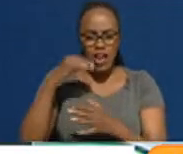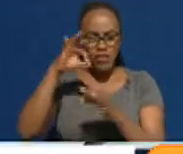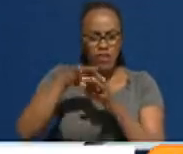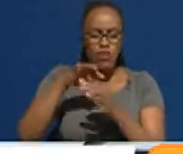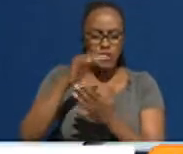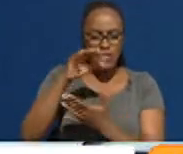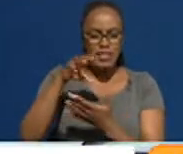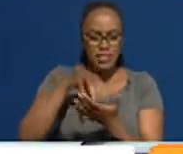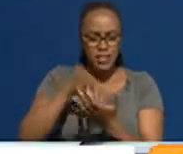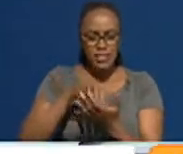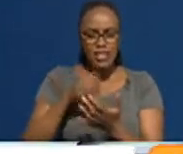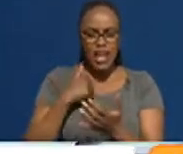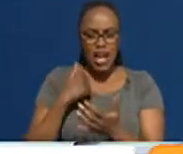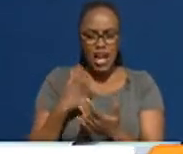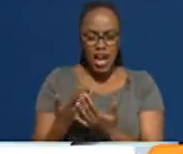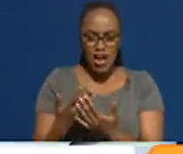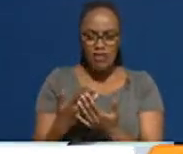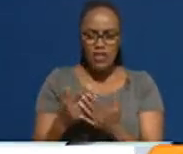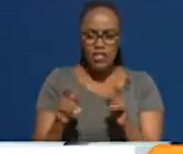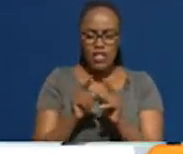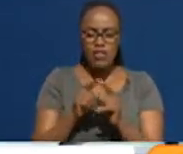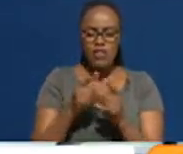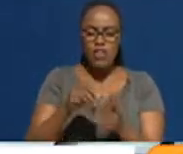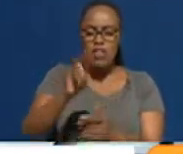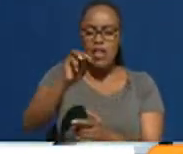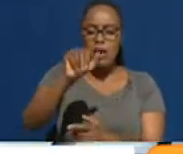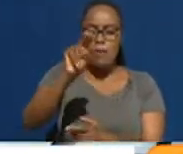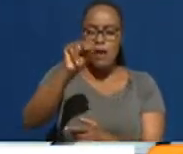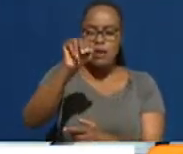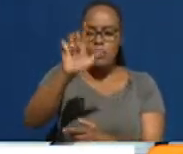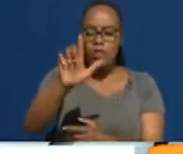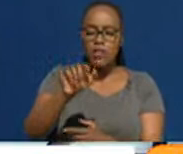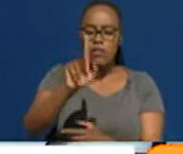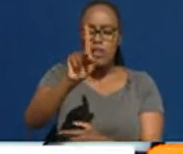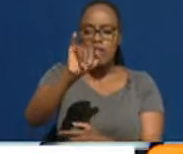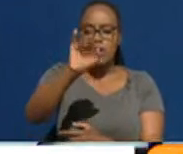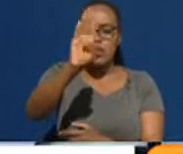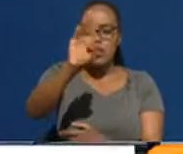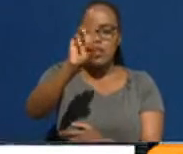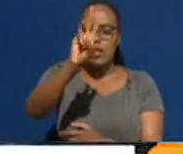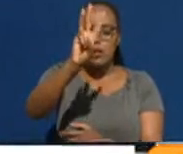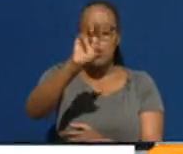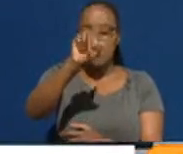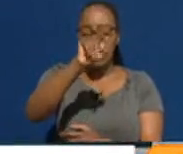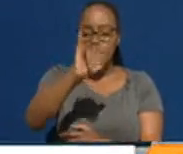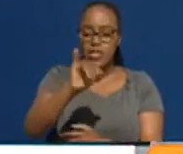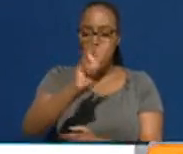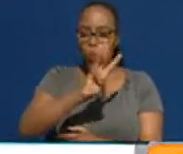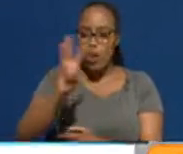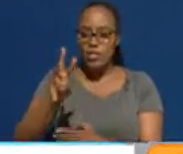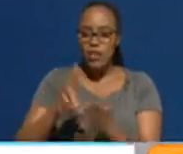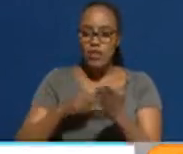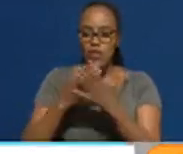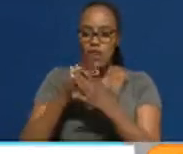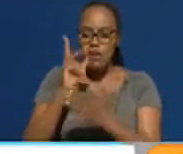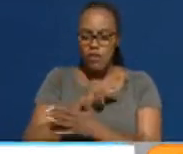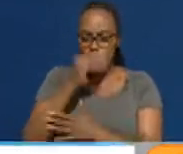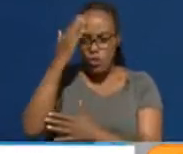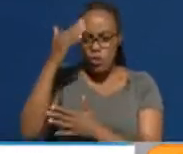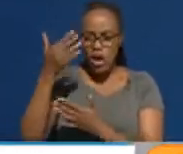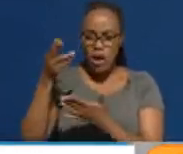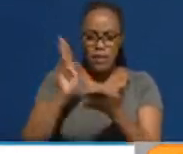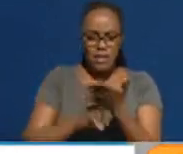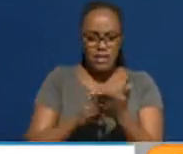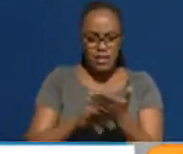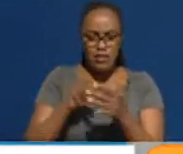actually in Makueni where they were forced to revert to the manual register. That was Kibwezi West. The whole of Kibwezi West, it failed. Do you know how many were registered under the manual